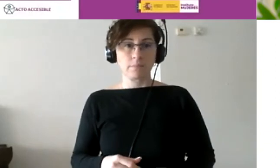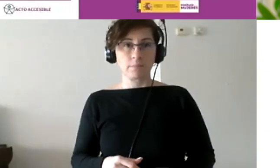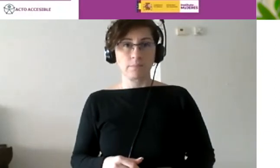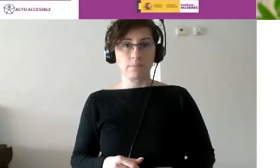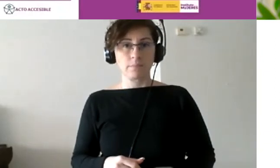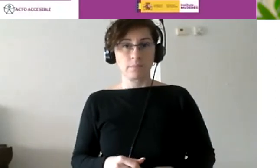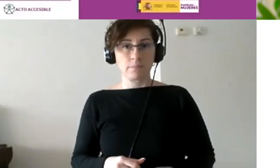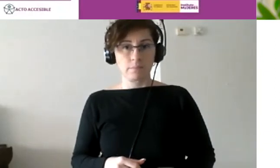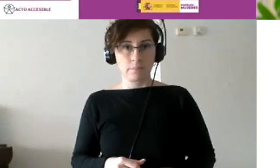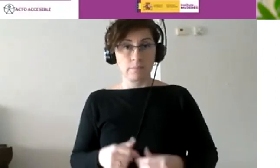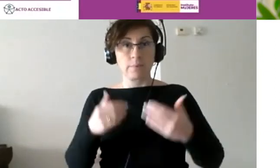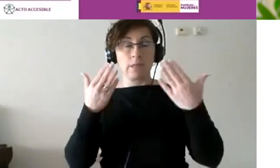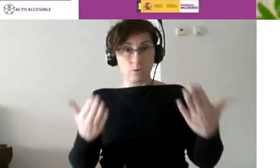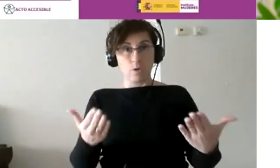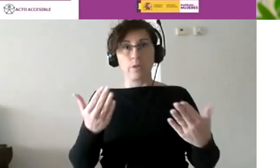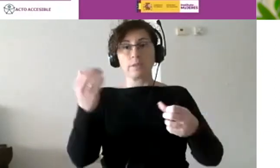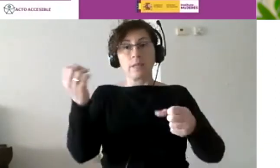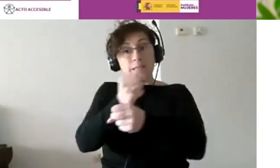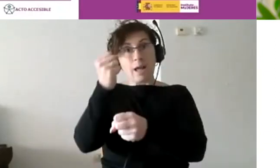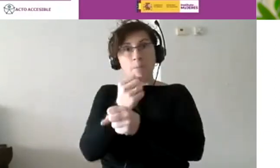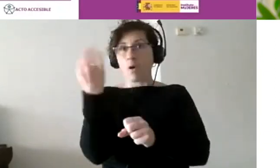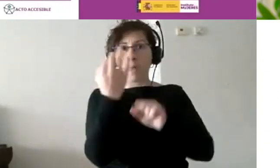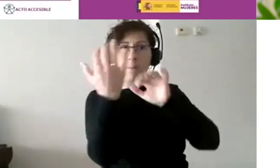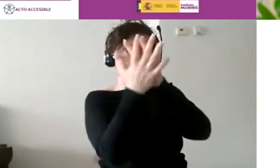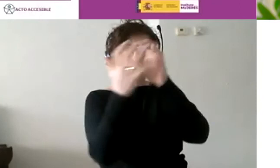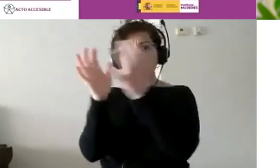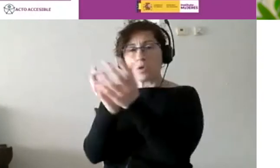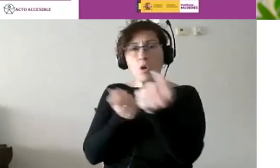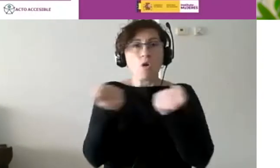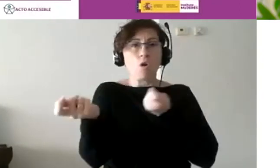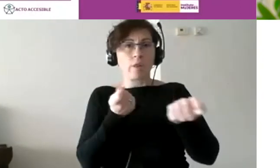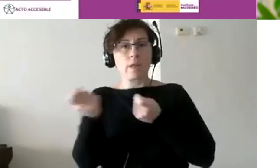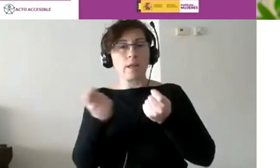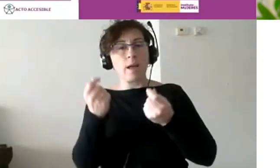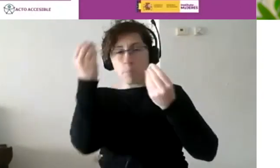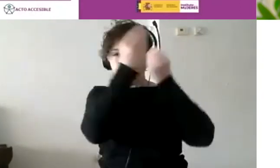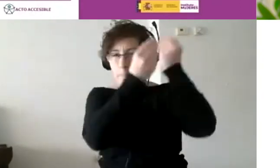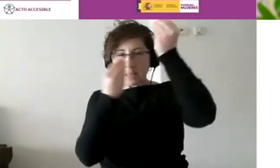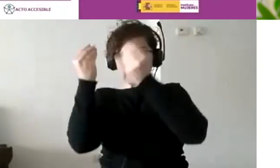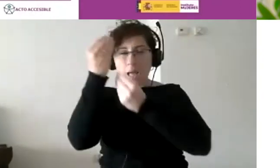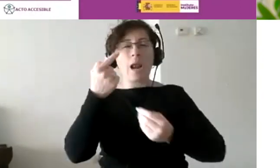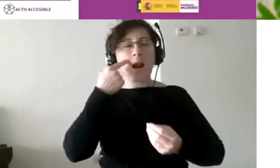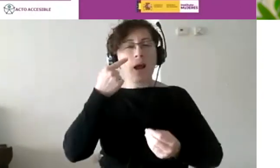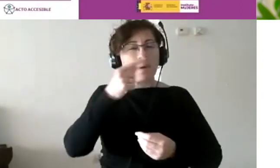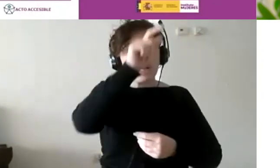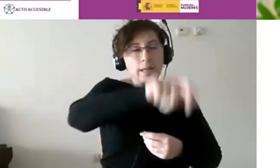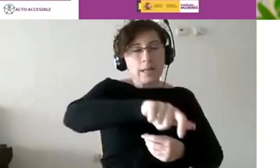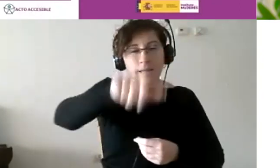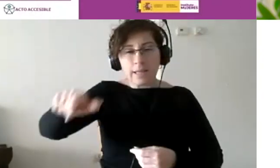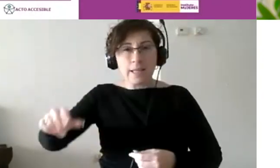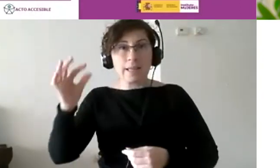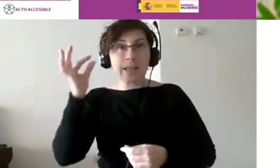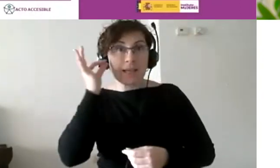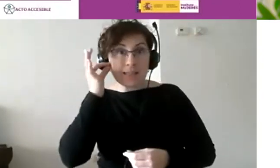thinking how to find those people, those girls, those women, those who are coming